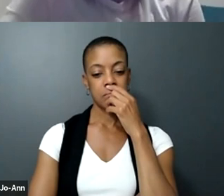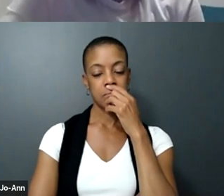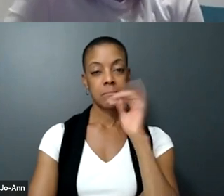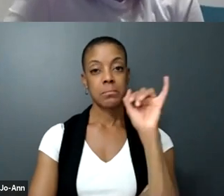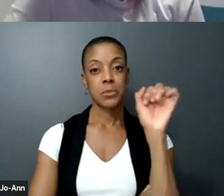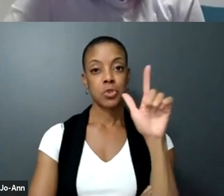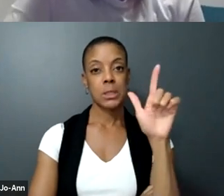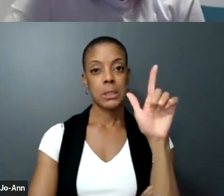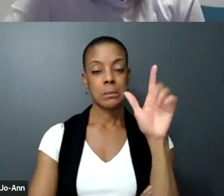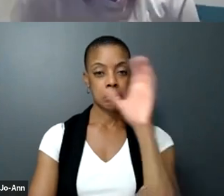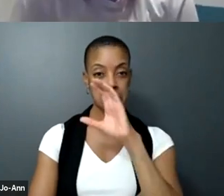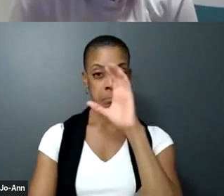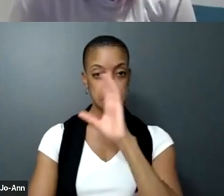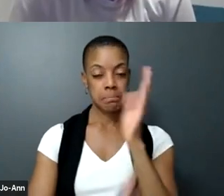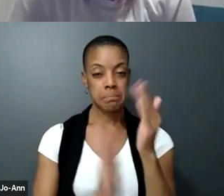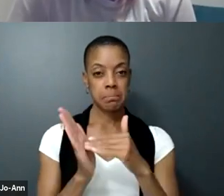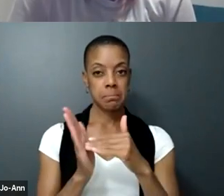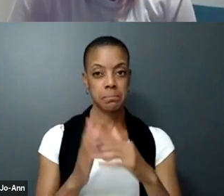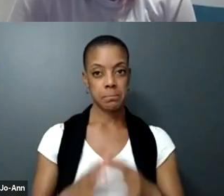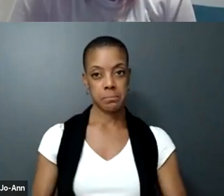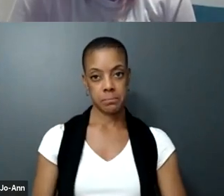Oh boy. All right.